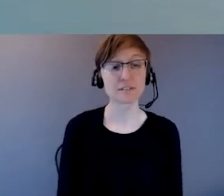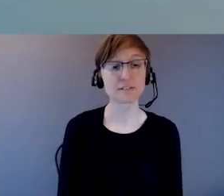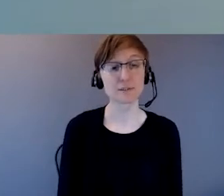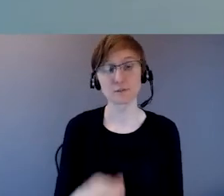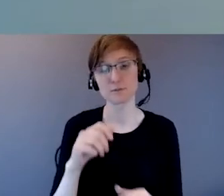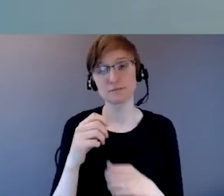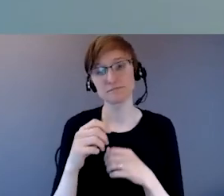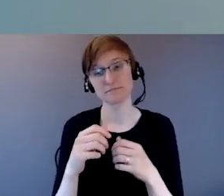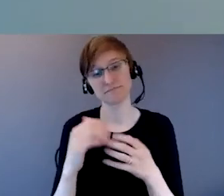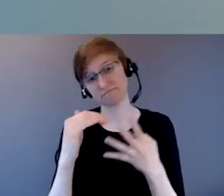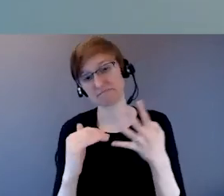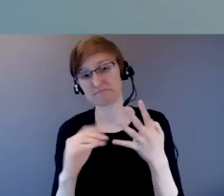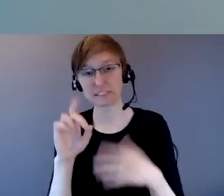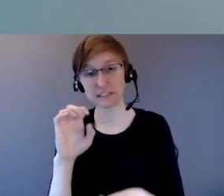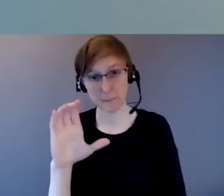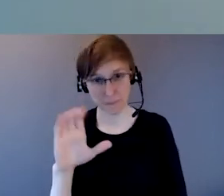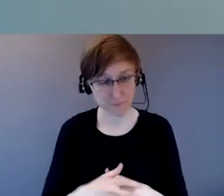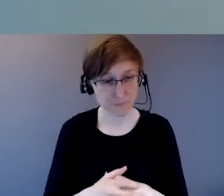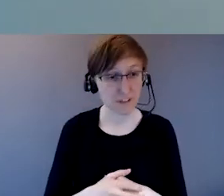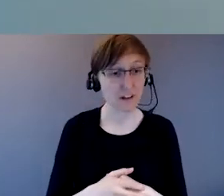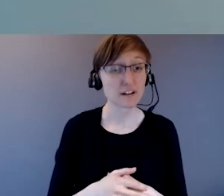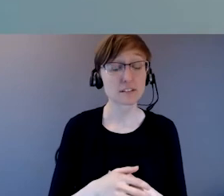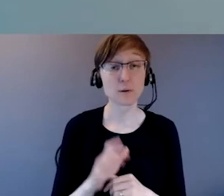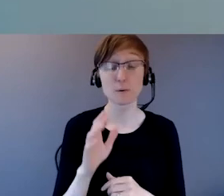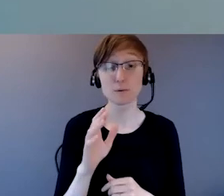provinces recruiting and looking to